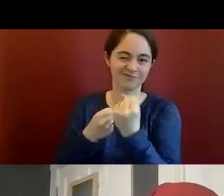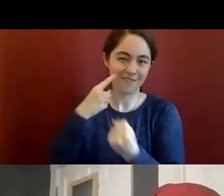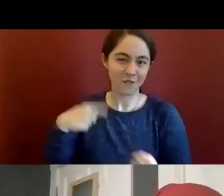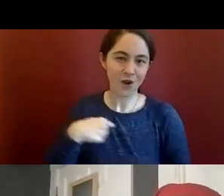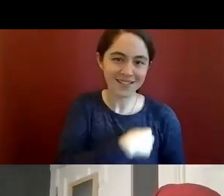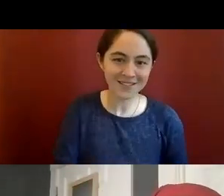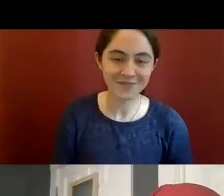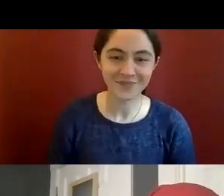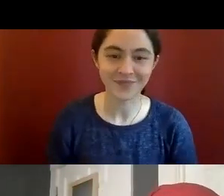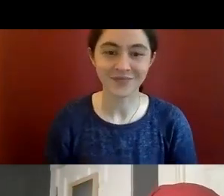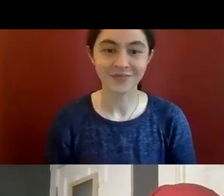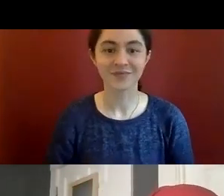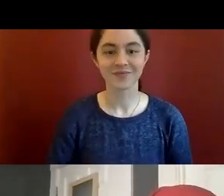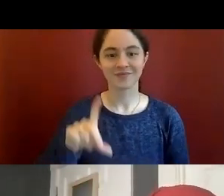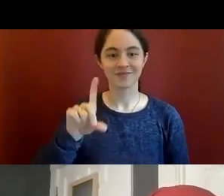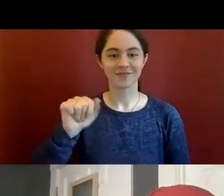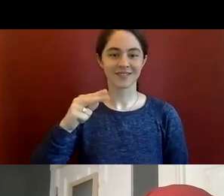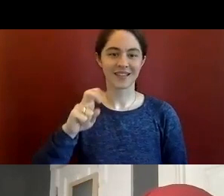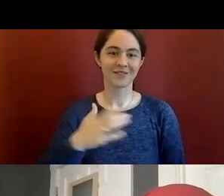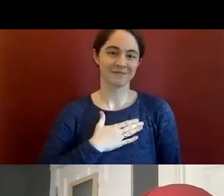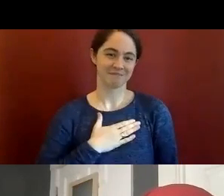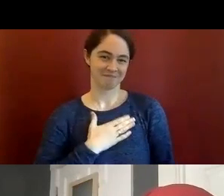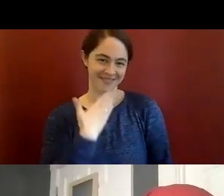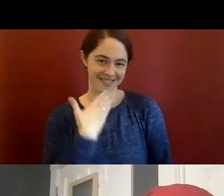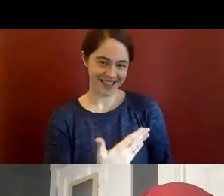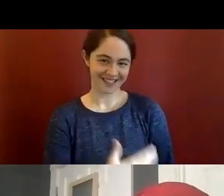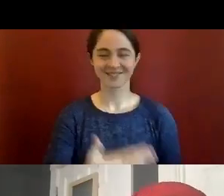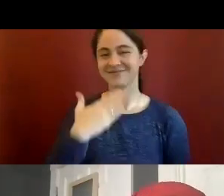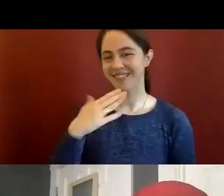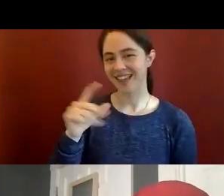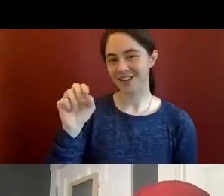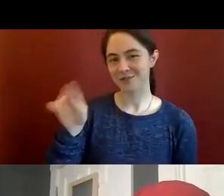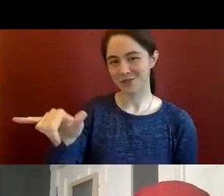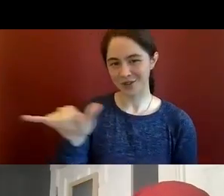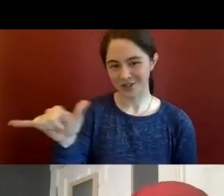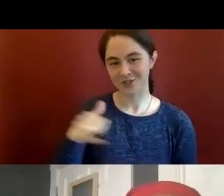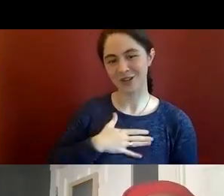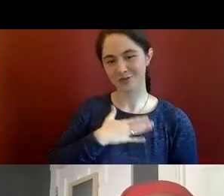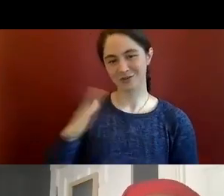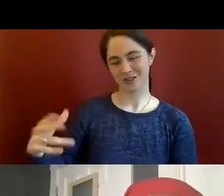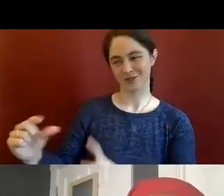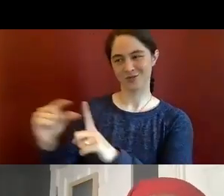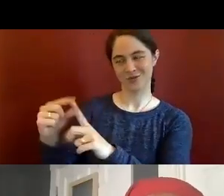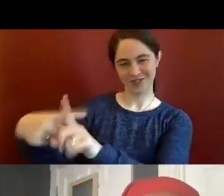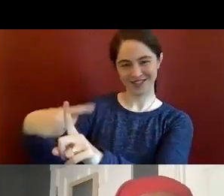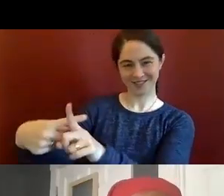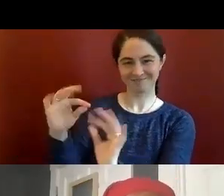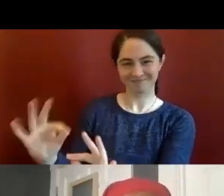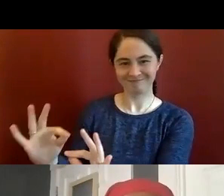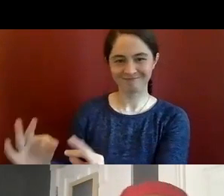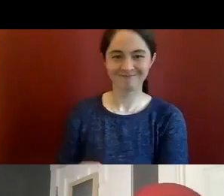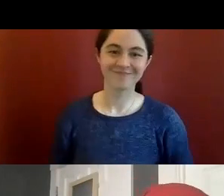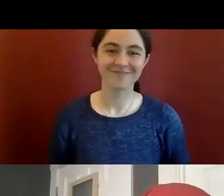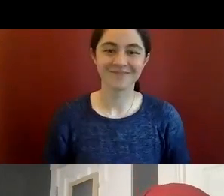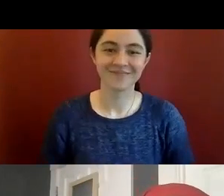Nasra, thank you. Thank you, Tony, as well. I appreciate the word of encouragement in the chat. I